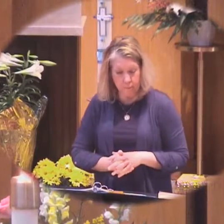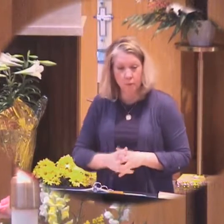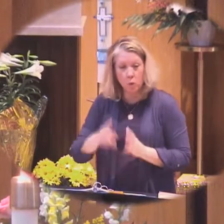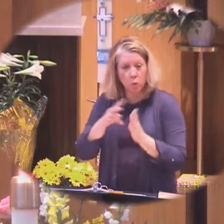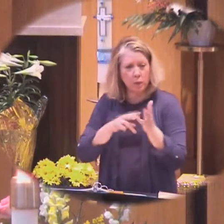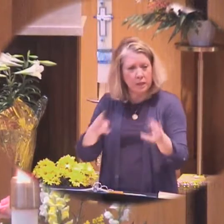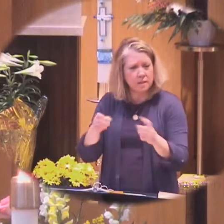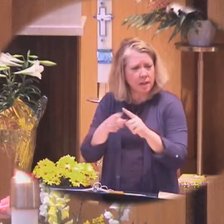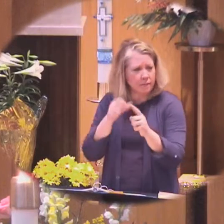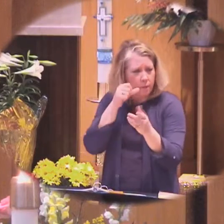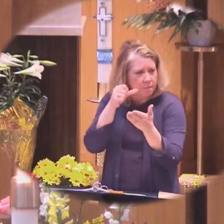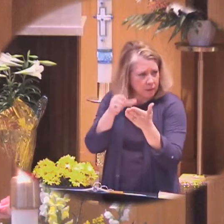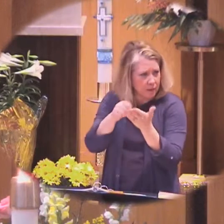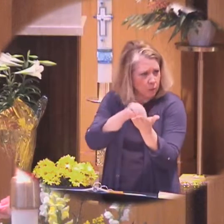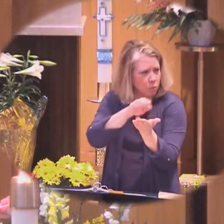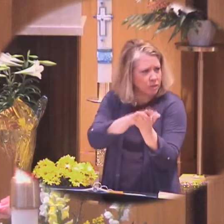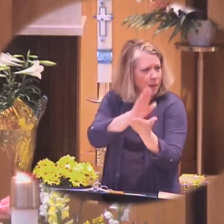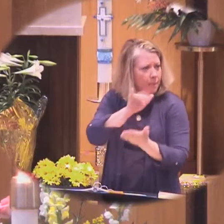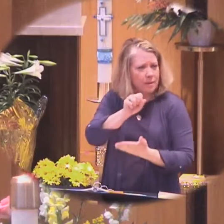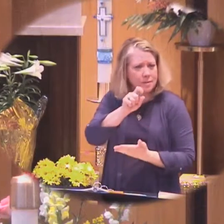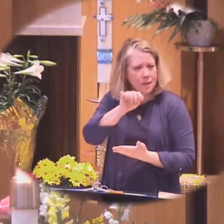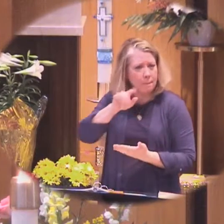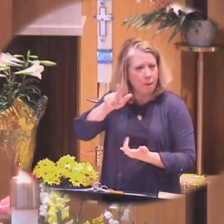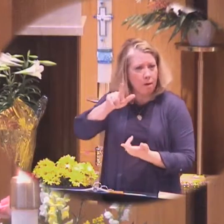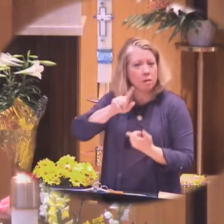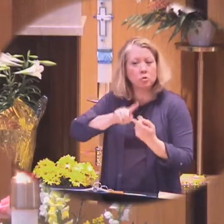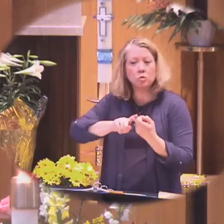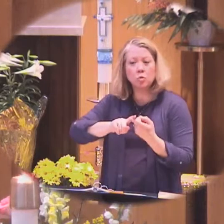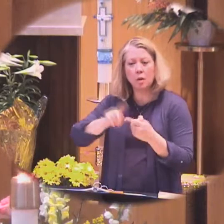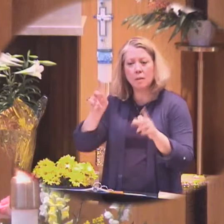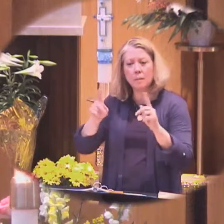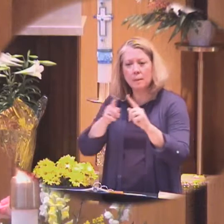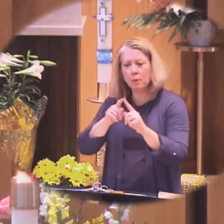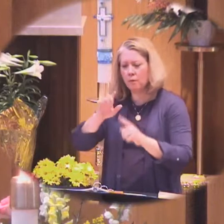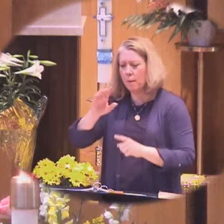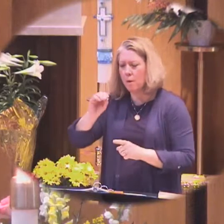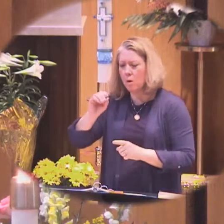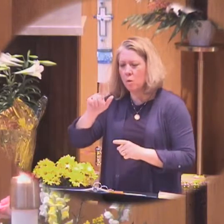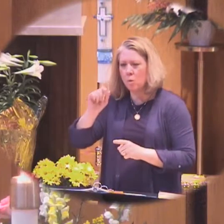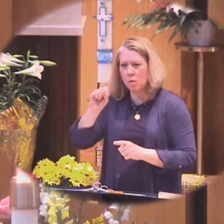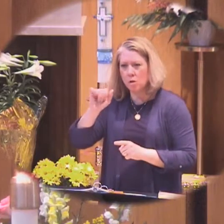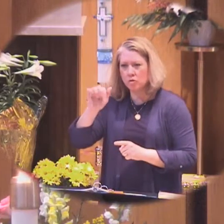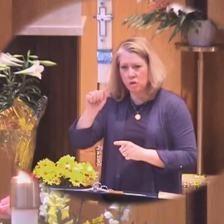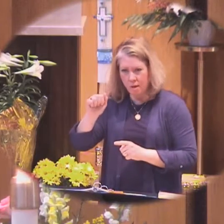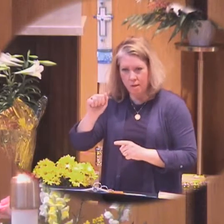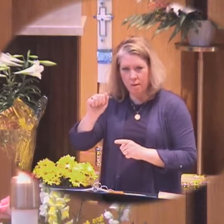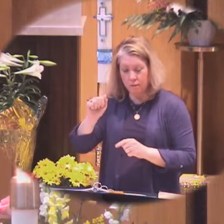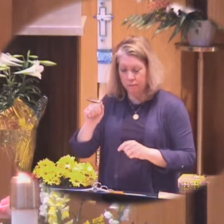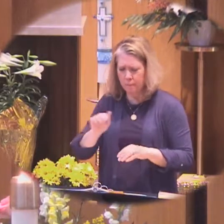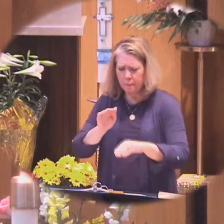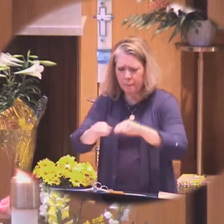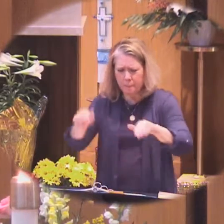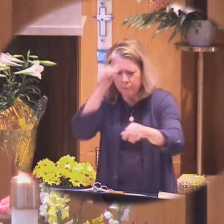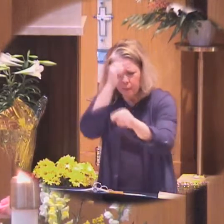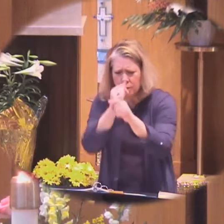A reading from the letter of St. Paul to the Colossians. Brothers and